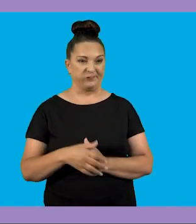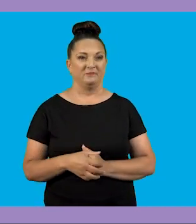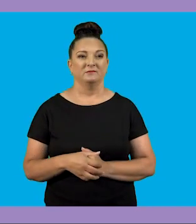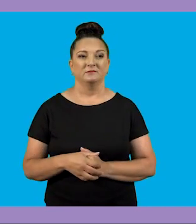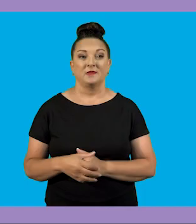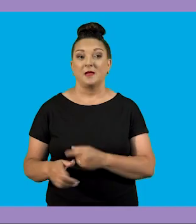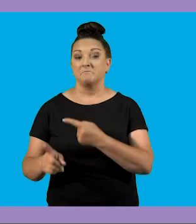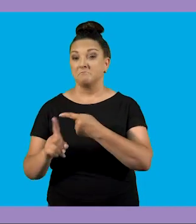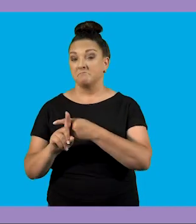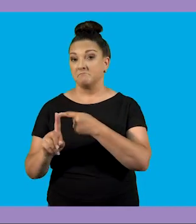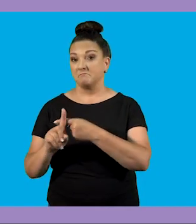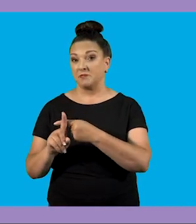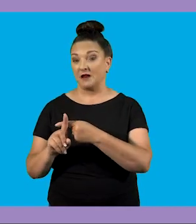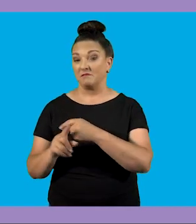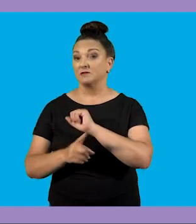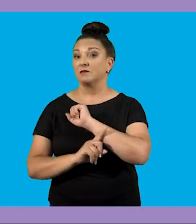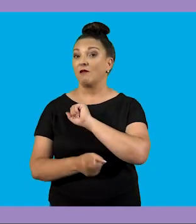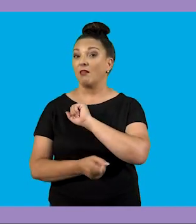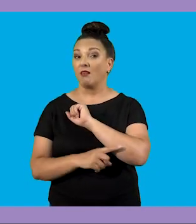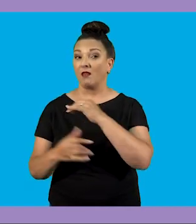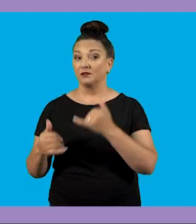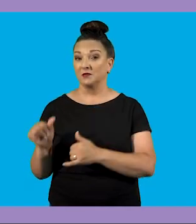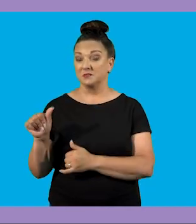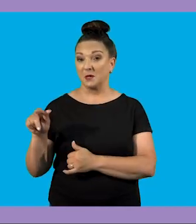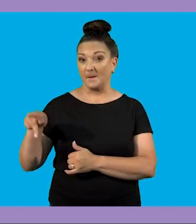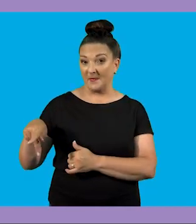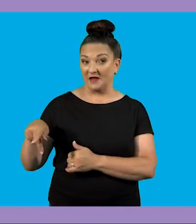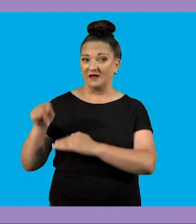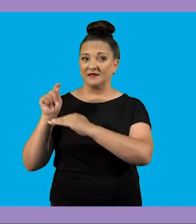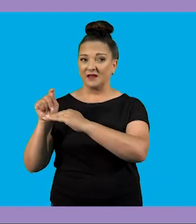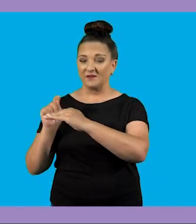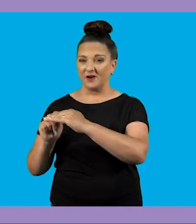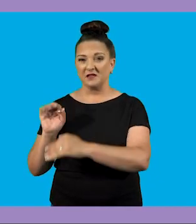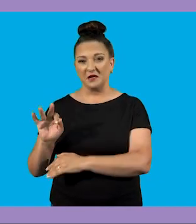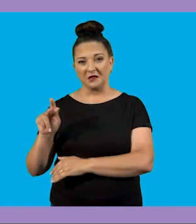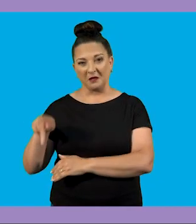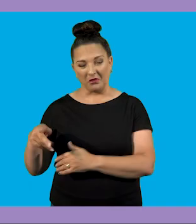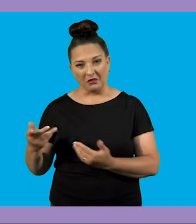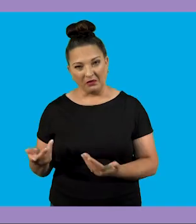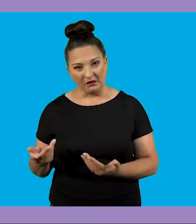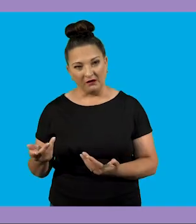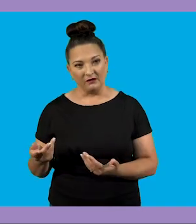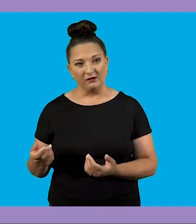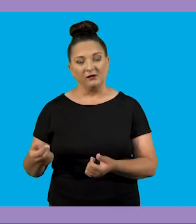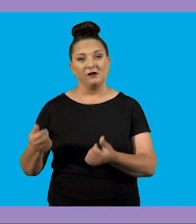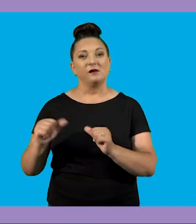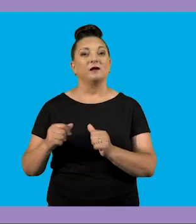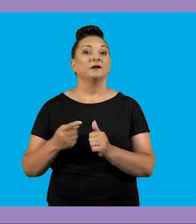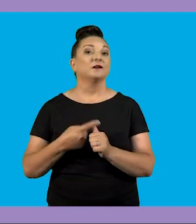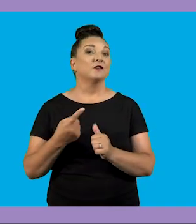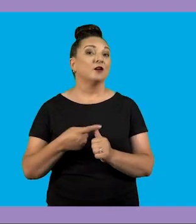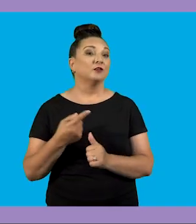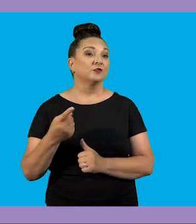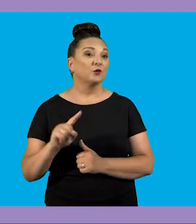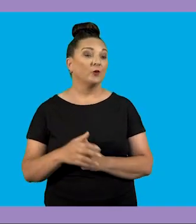that is left there. We are adding, and that last term there is going to be the 6p divided by the 3p, and that